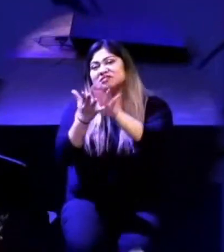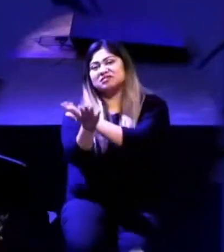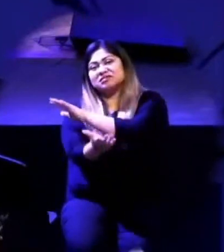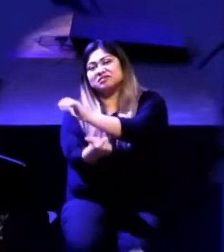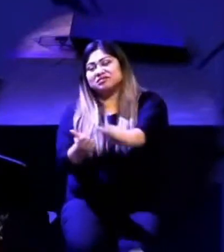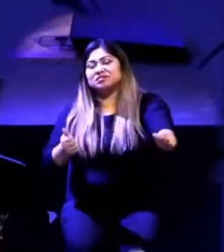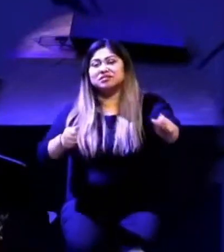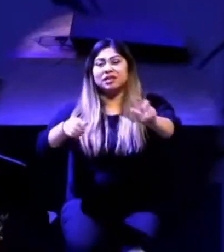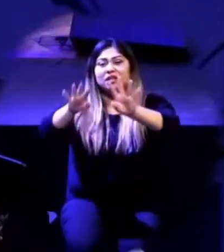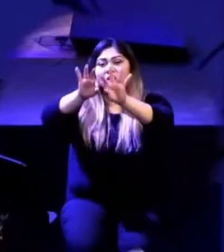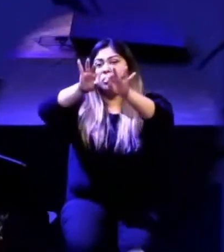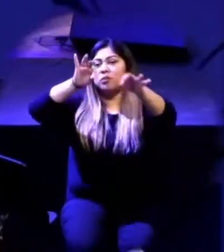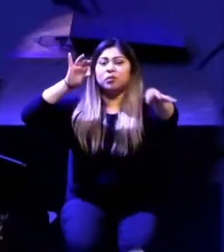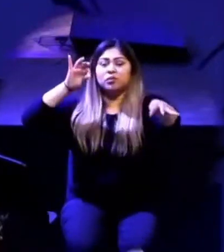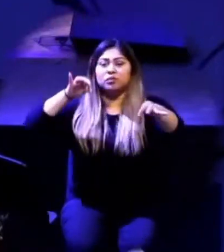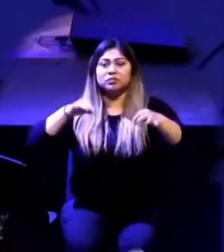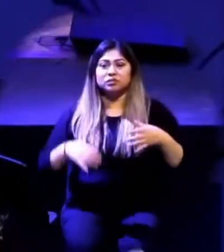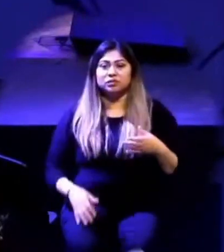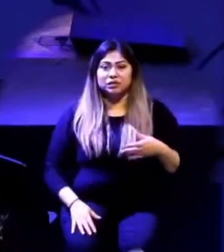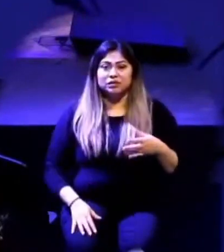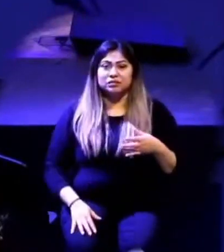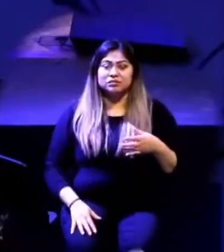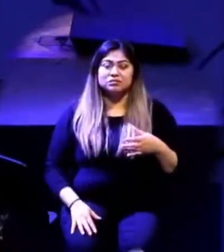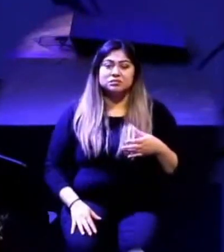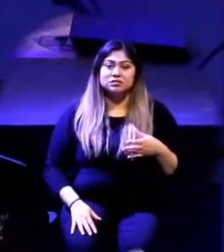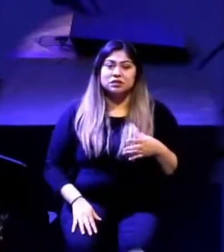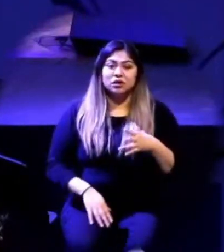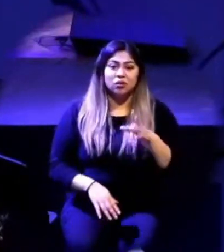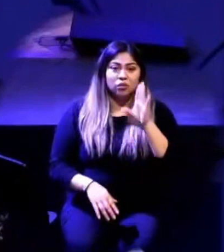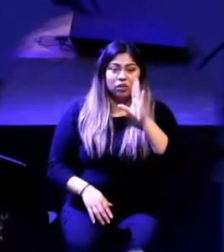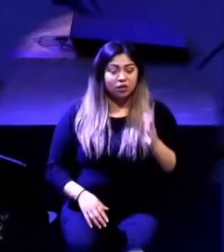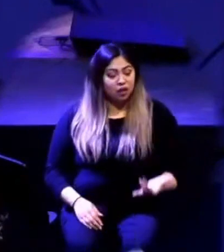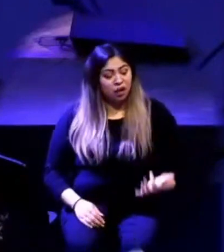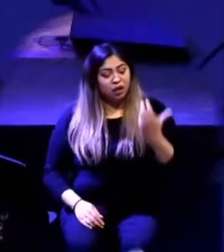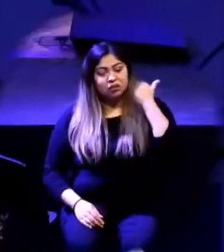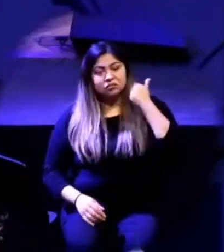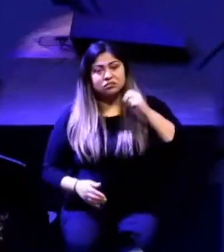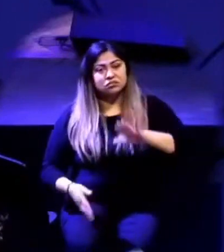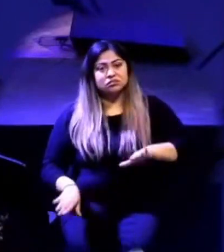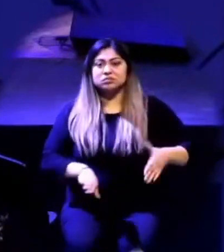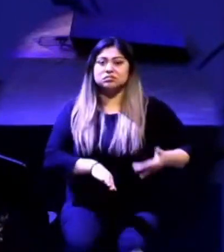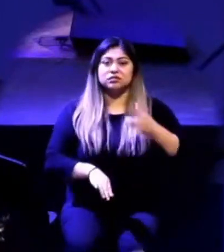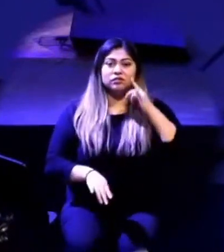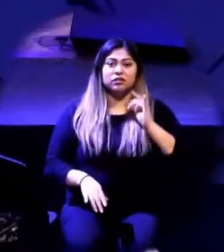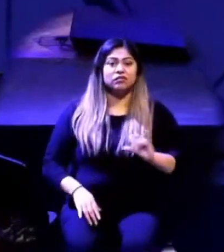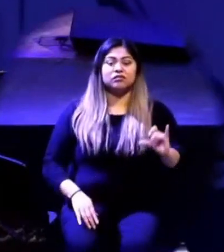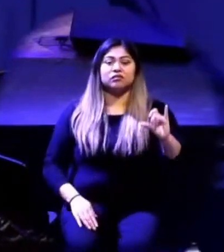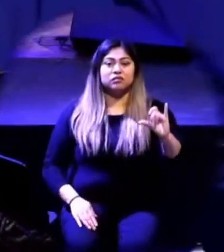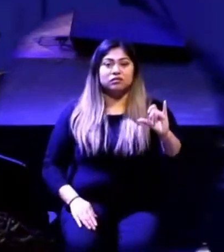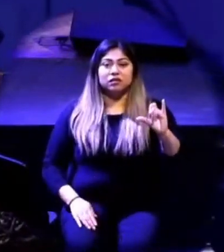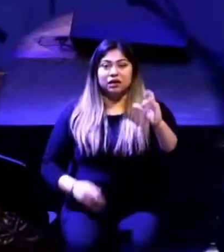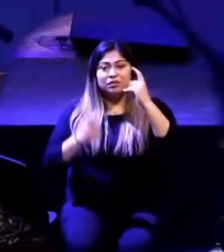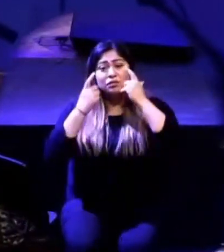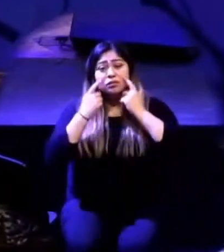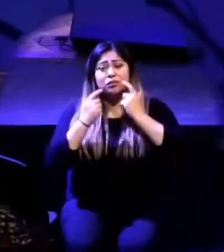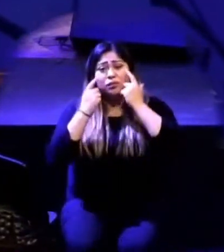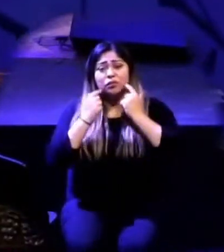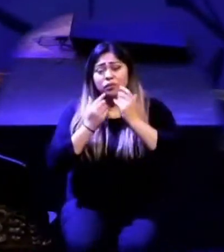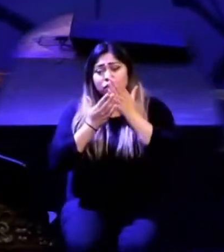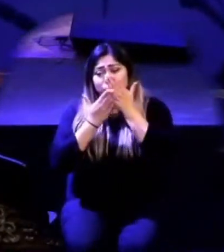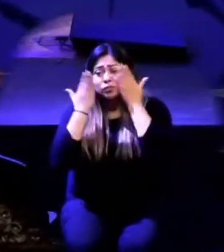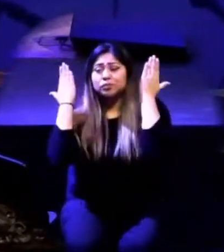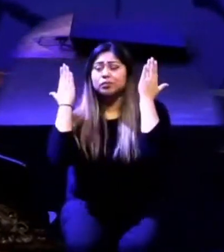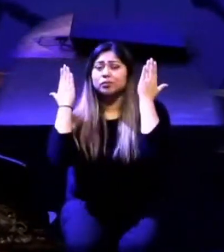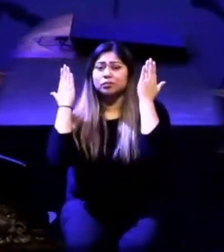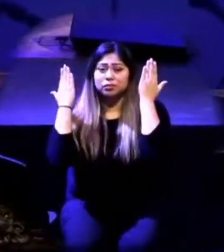the sheet that covers all nations. He will swallow up death forever, and the sovereign Lord will wipe away the tears from all faces. He